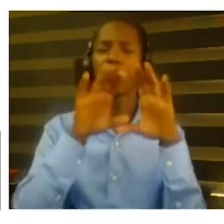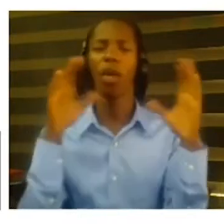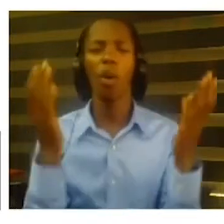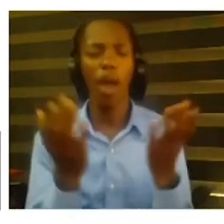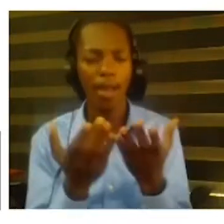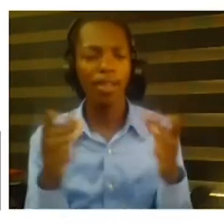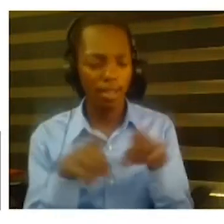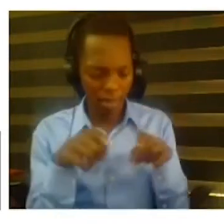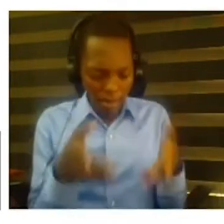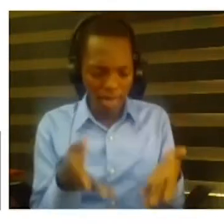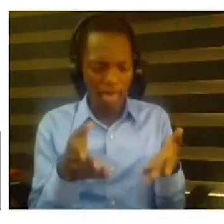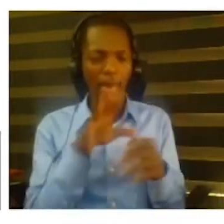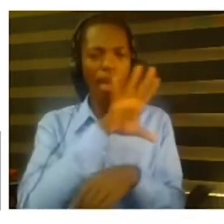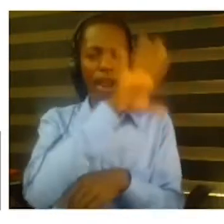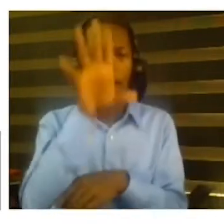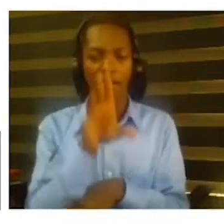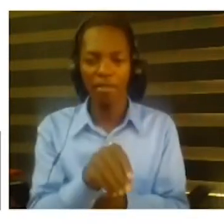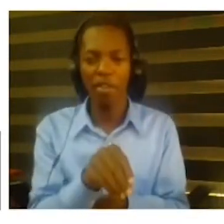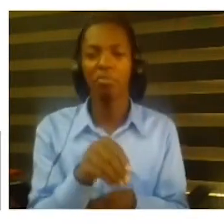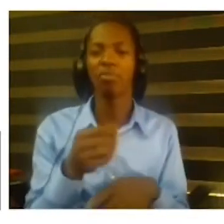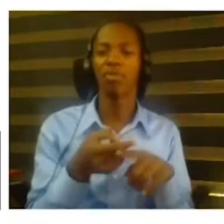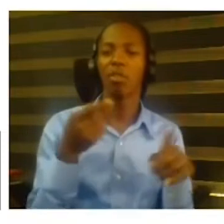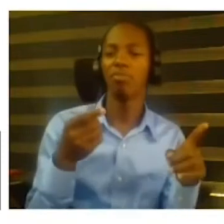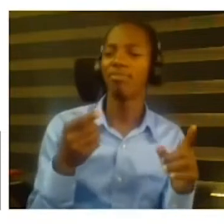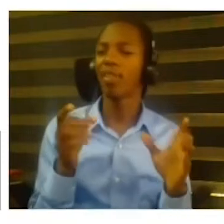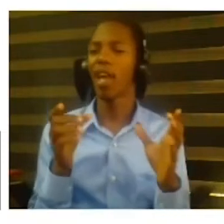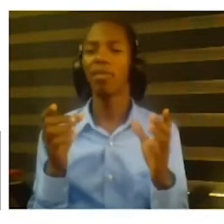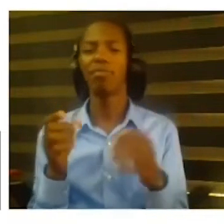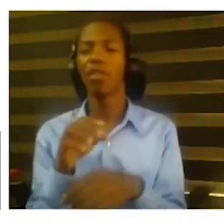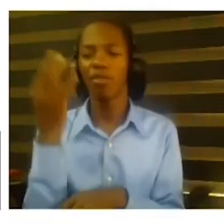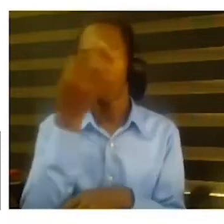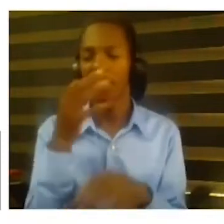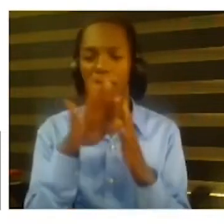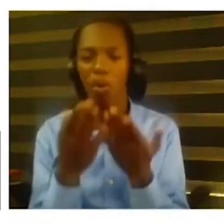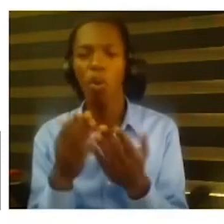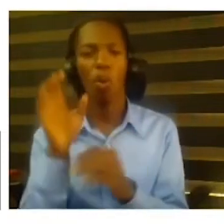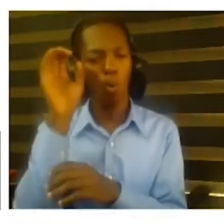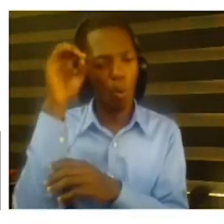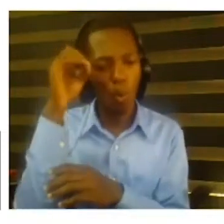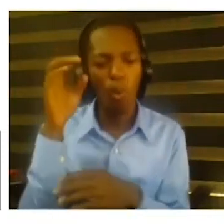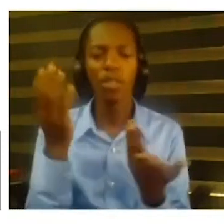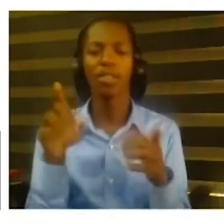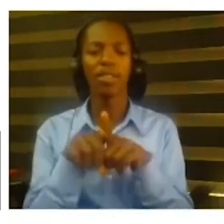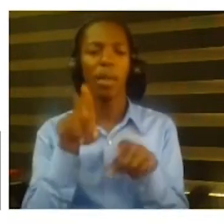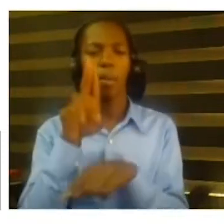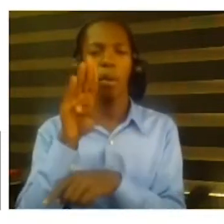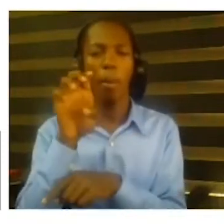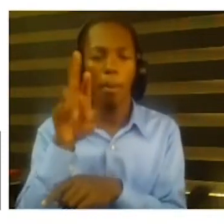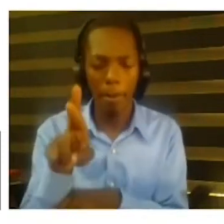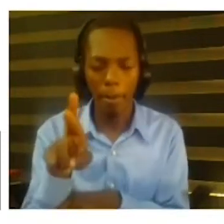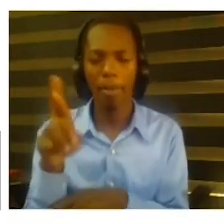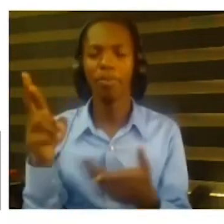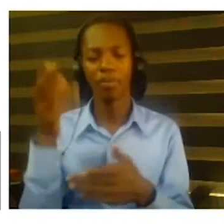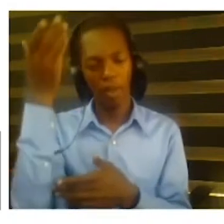including experts from MasterCard Foundation, Facebook, Google, and Uber on possibilities in this